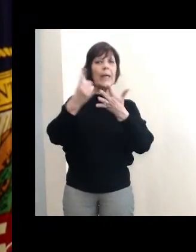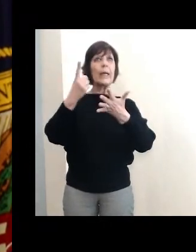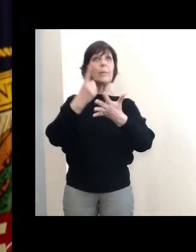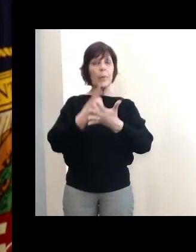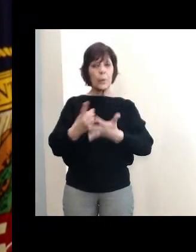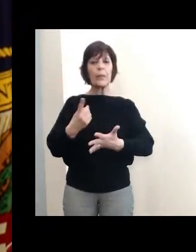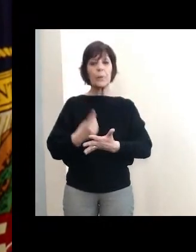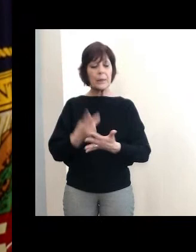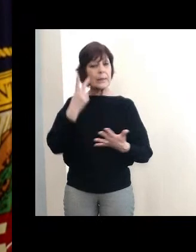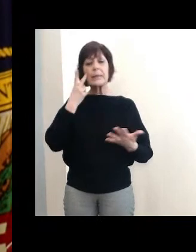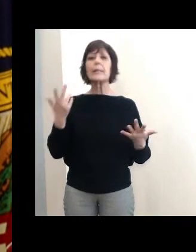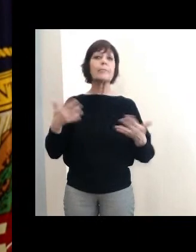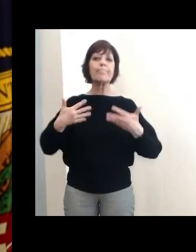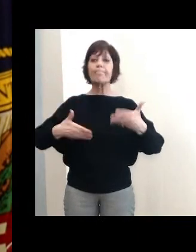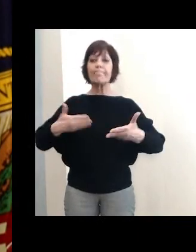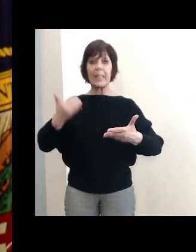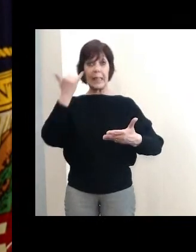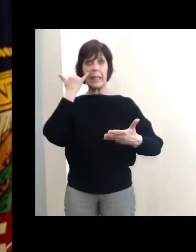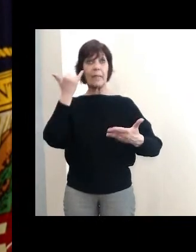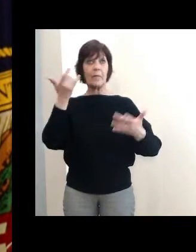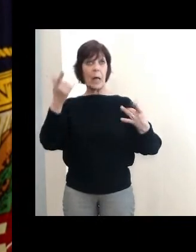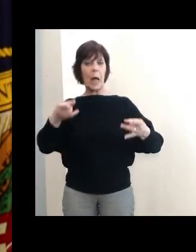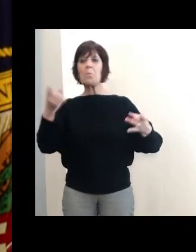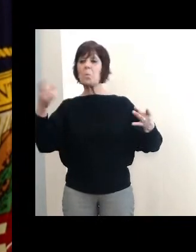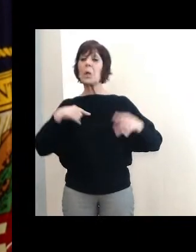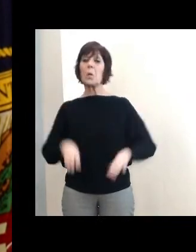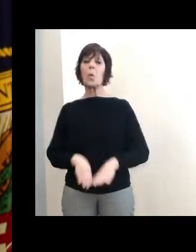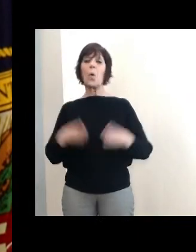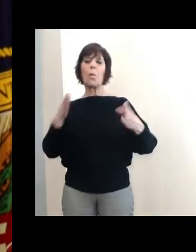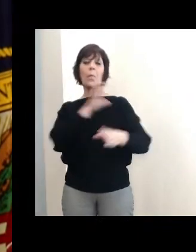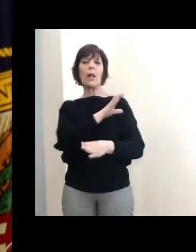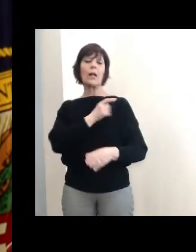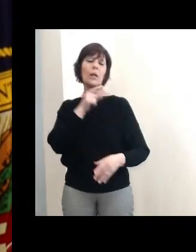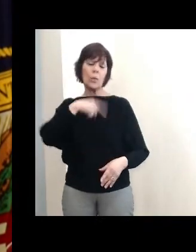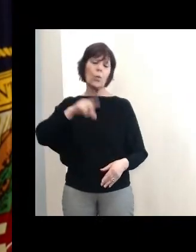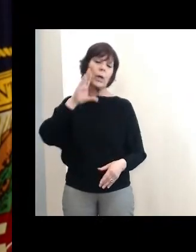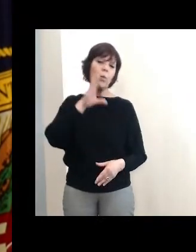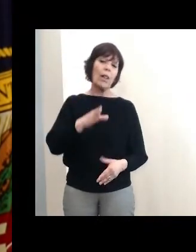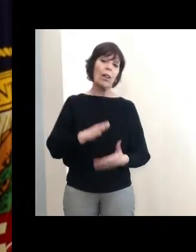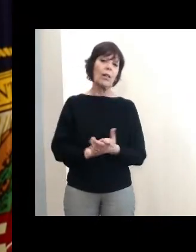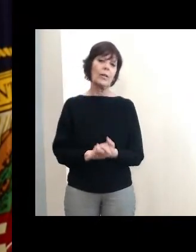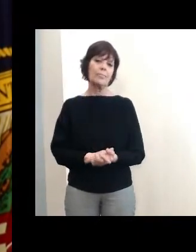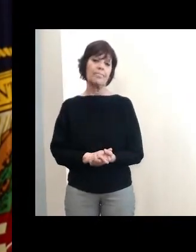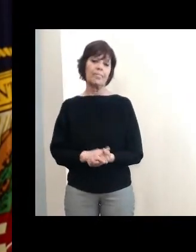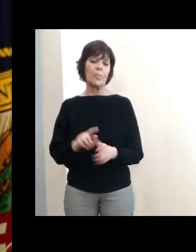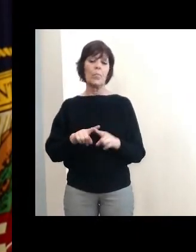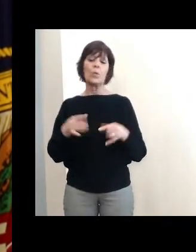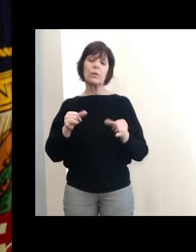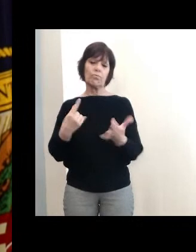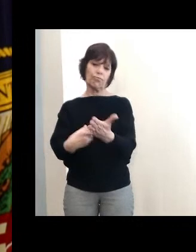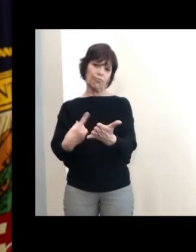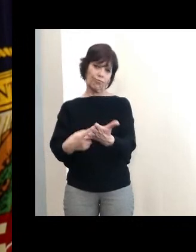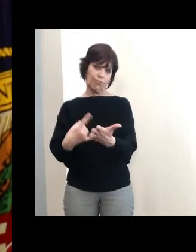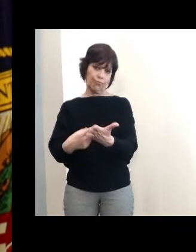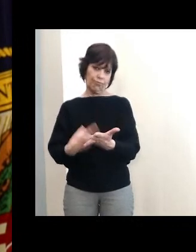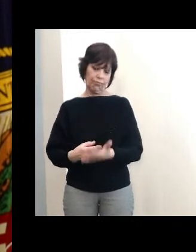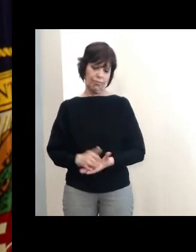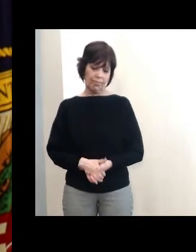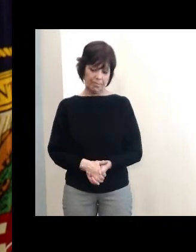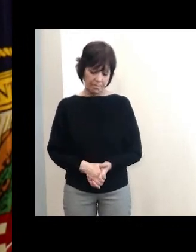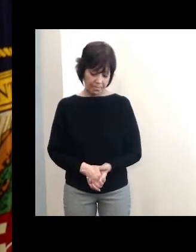And if we are at a position where we can open up additional clinics for those with comorbidities, then we would open up those clinics and let the public know about it.